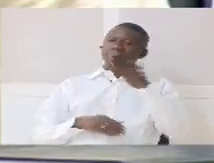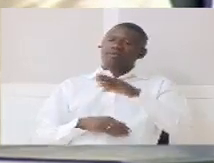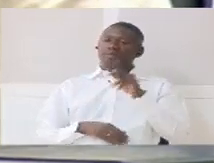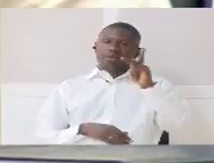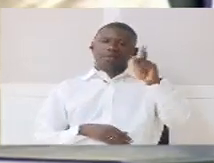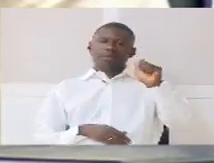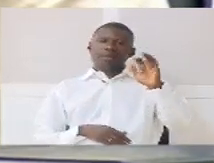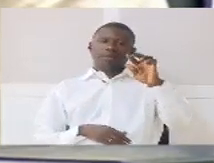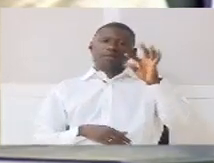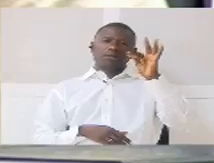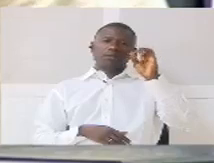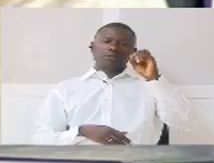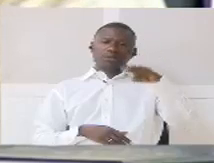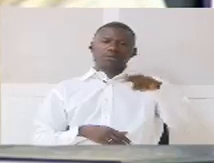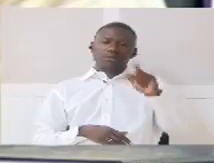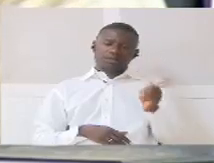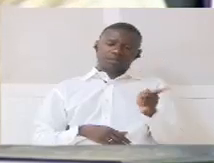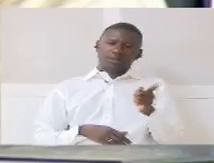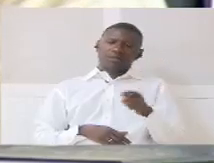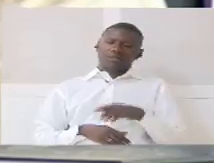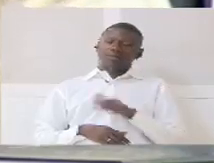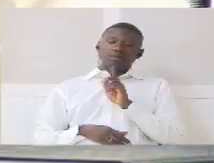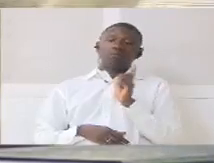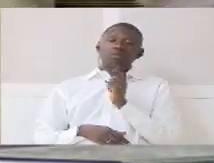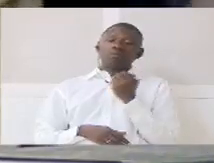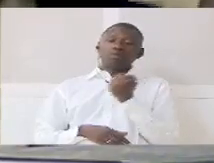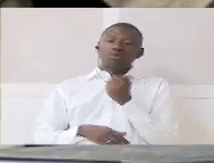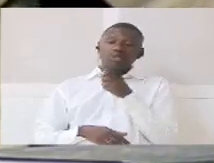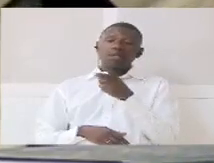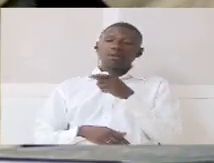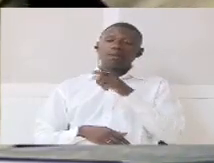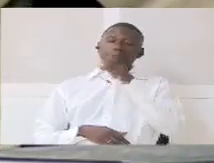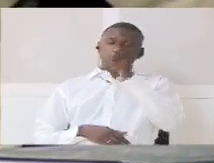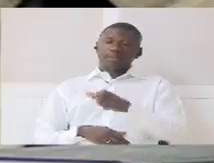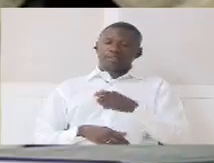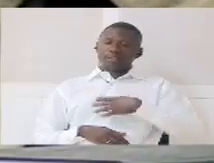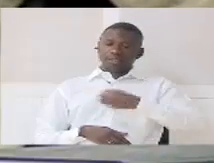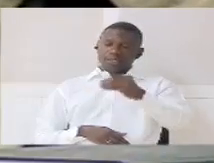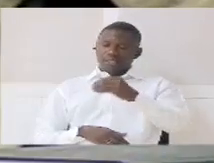Because that person's childhood land in his home. I told him